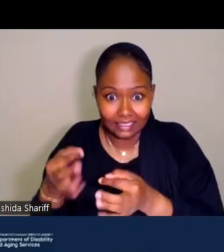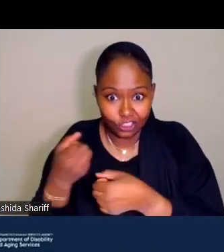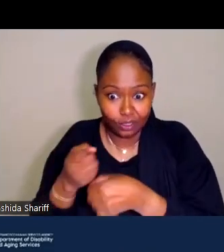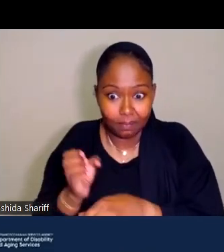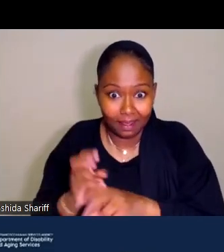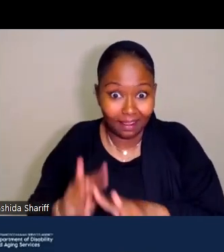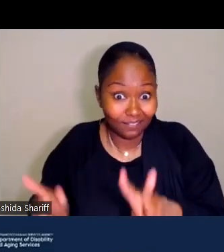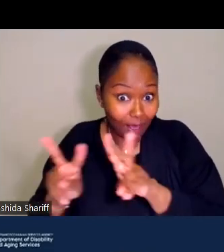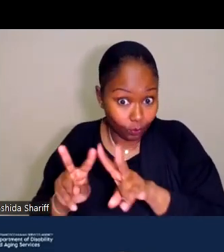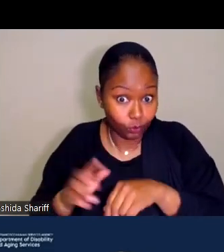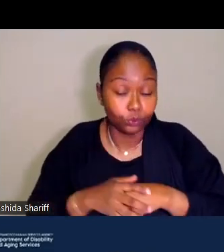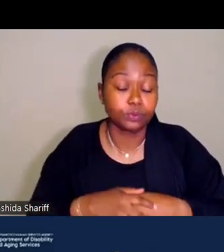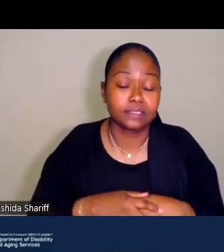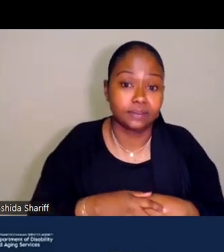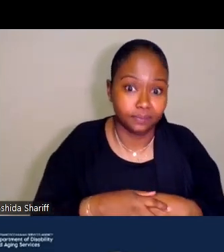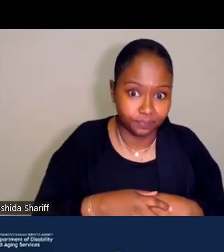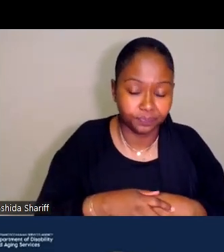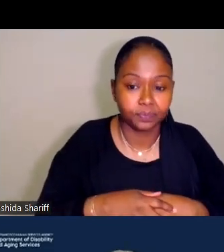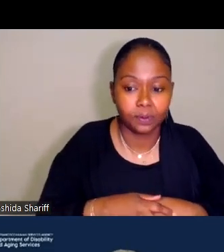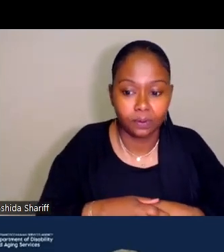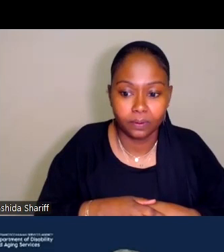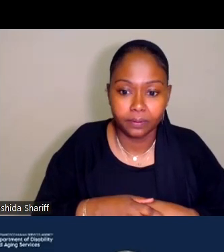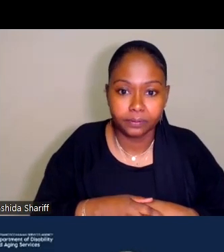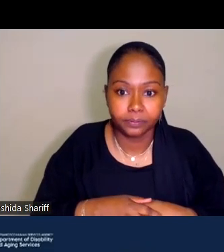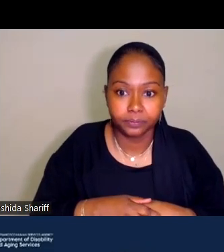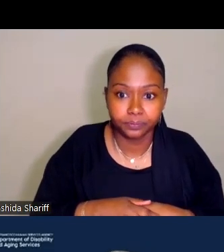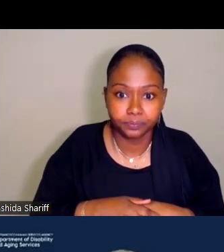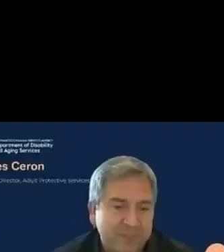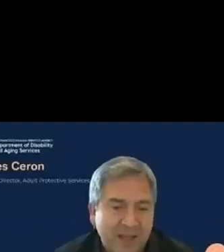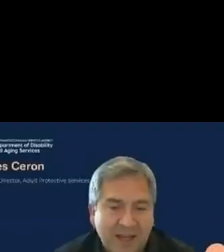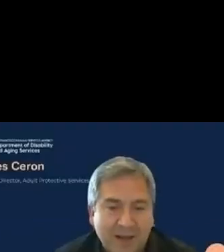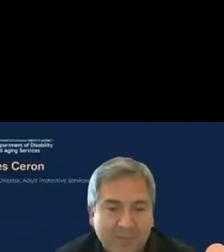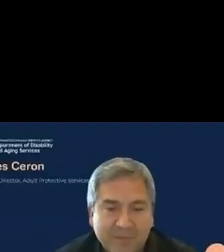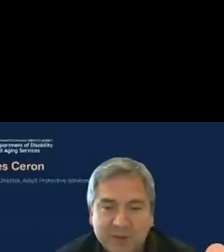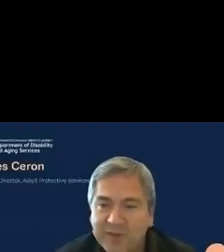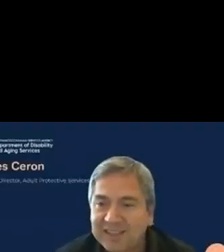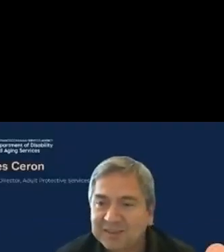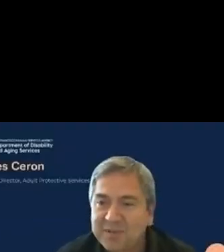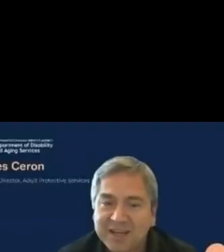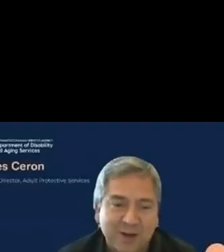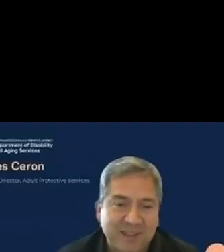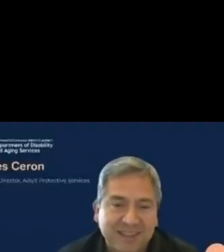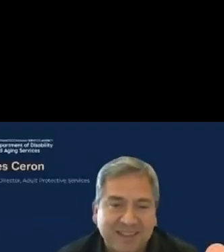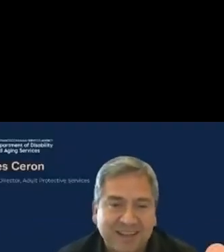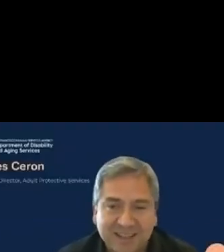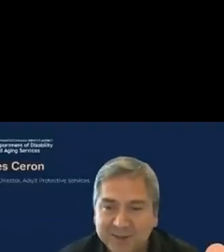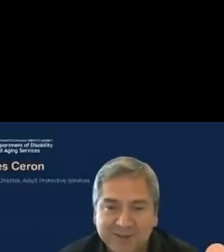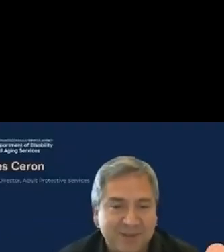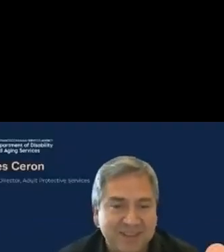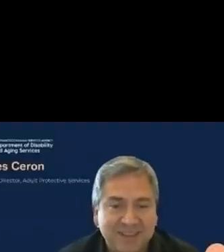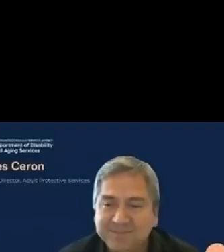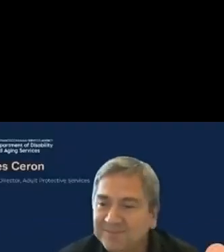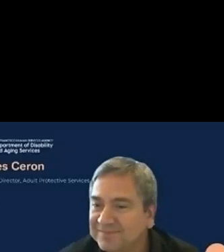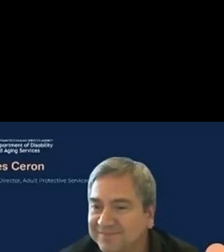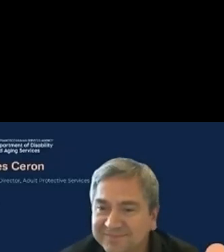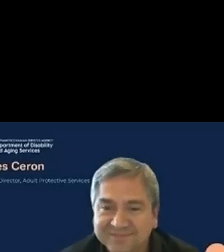values that we're seeing as desirable here in California. So that is my update. Thank you,